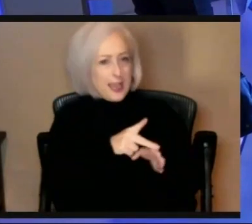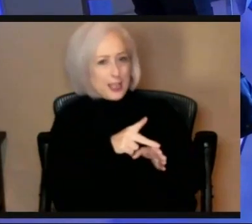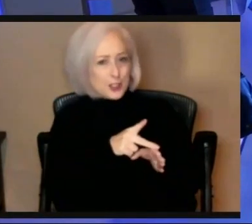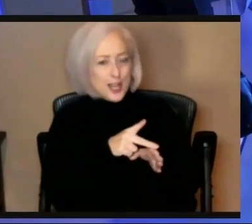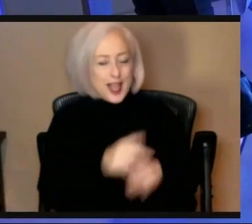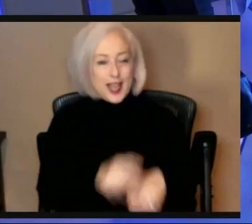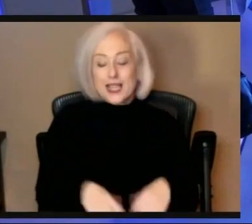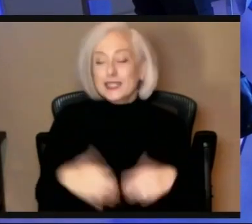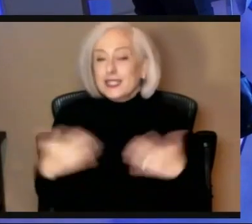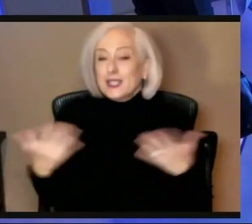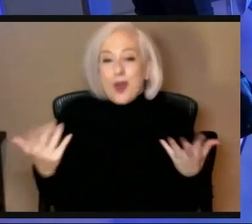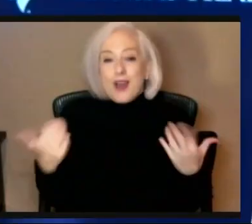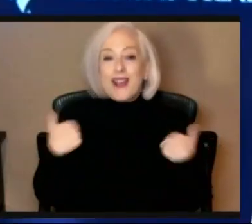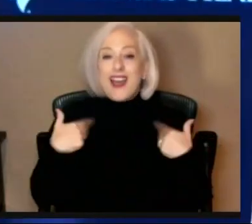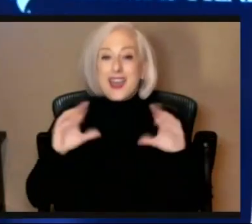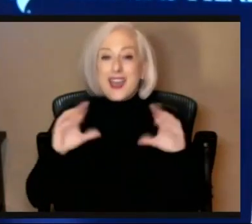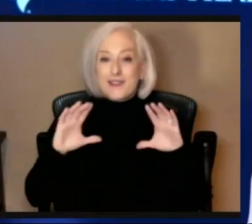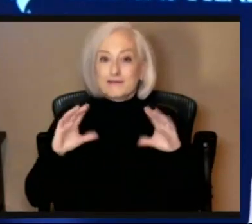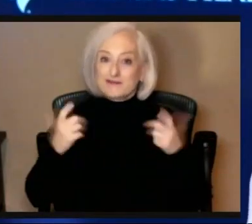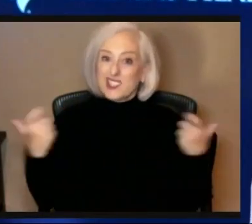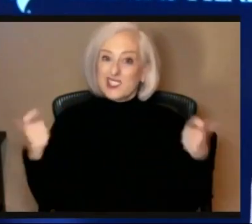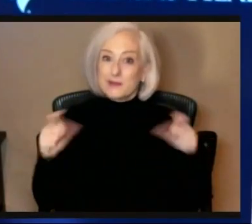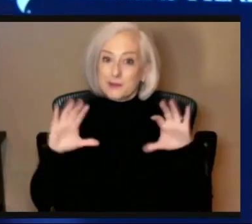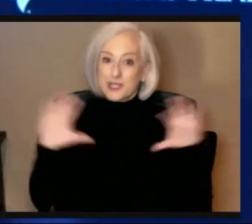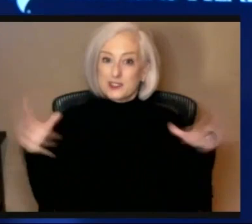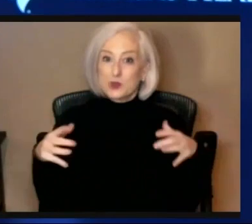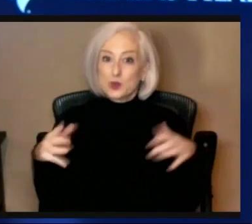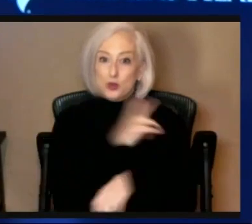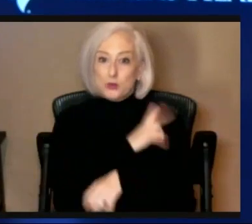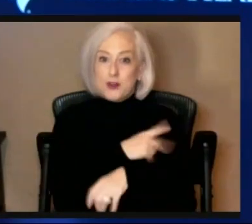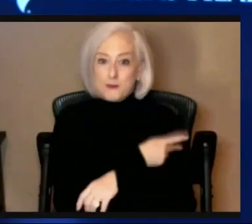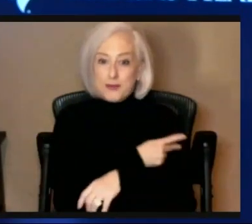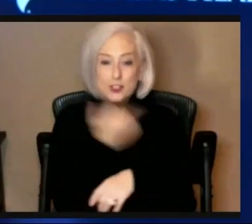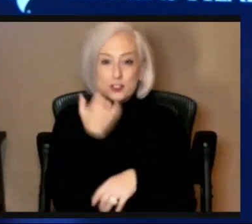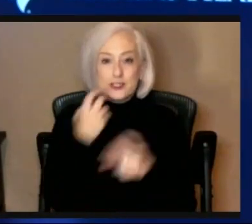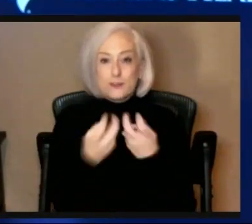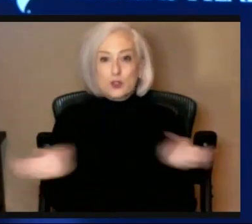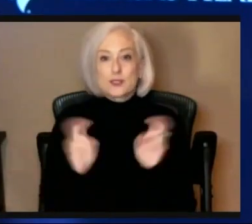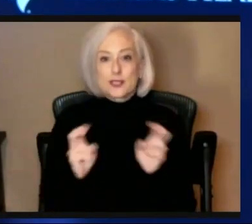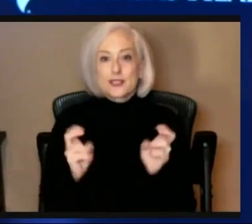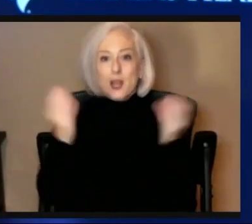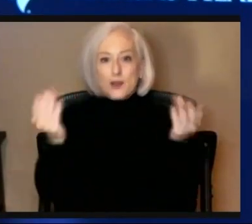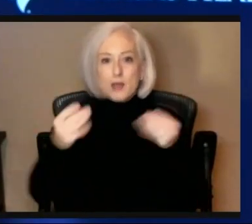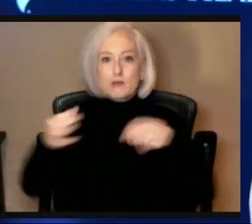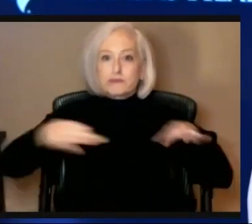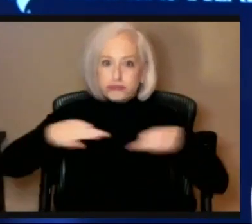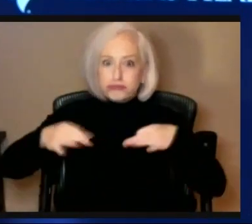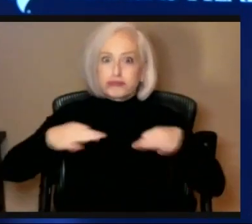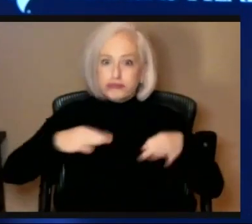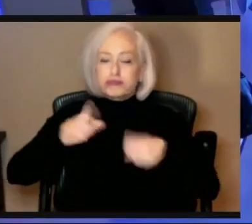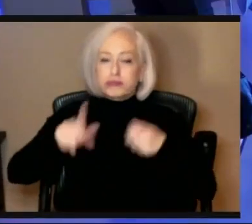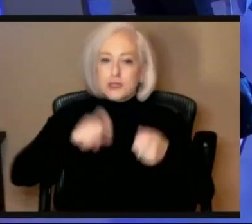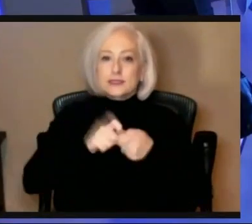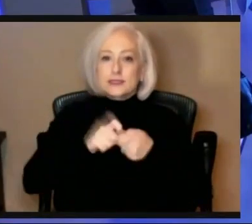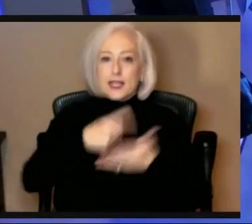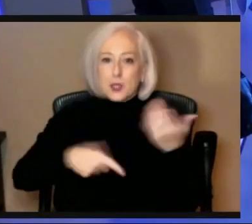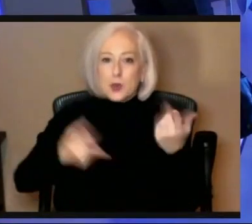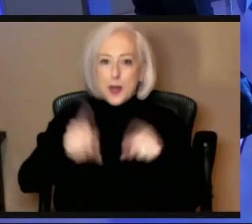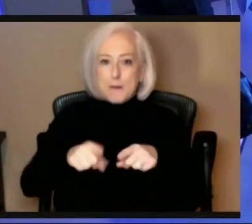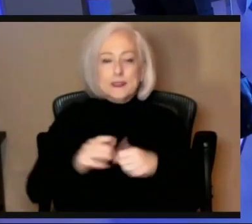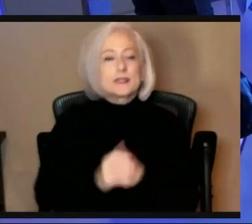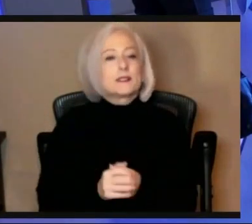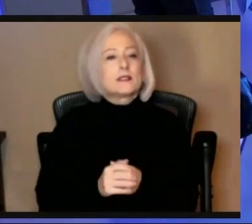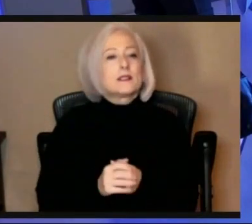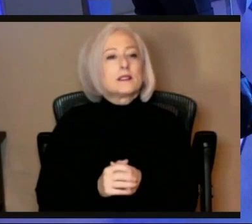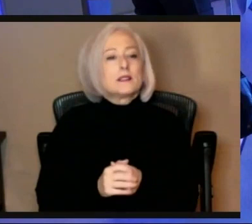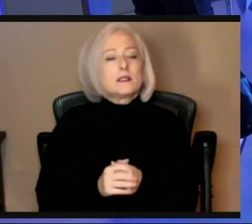a large group of patients where if you sit down and talk to them, they'll tell you exactly what happened. Yeah. This is what happened. So, but